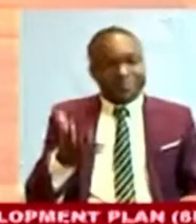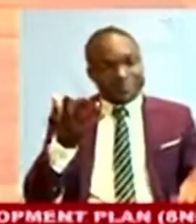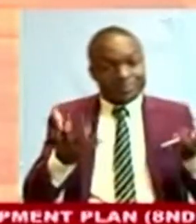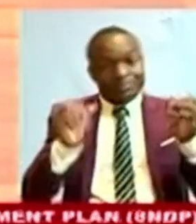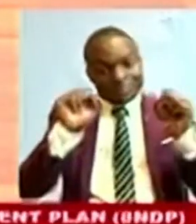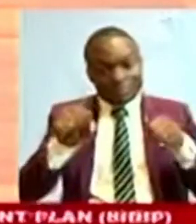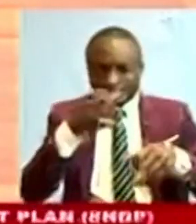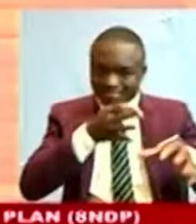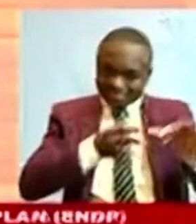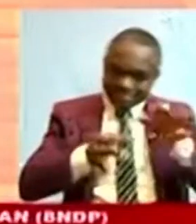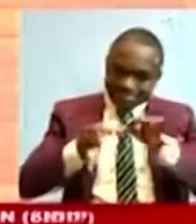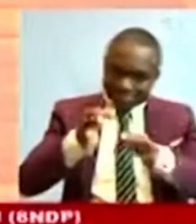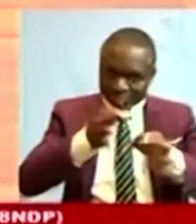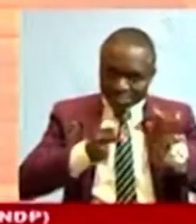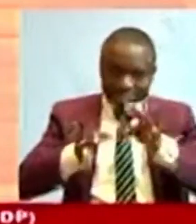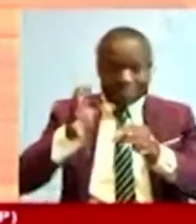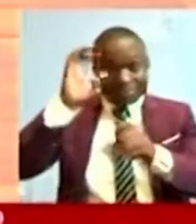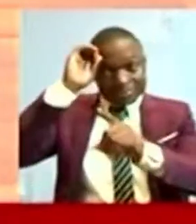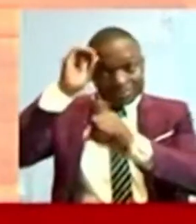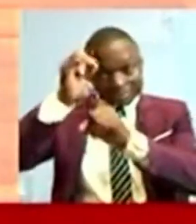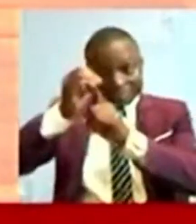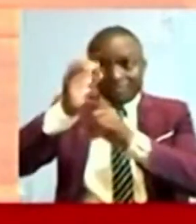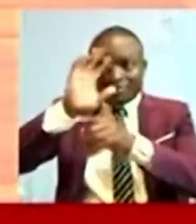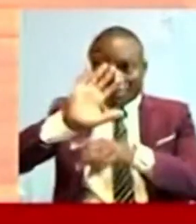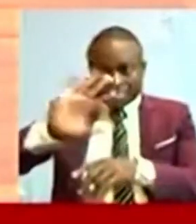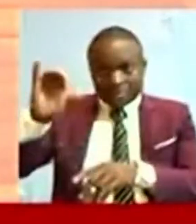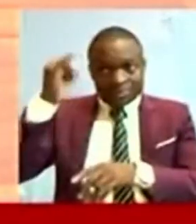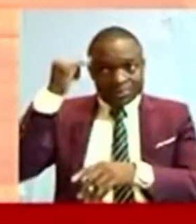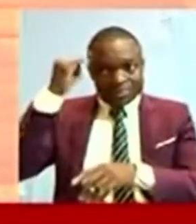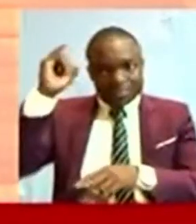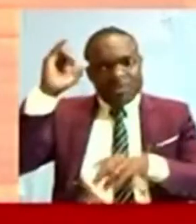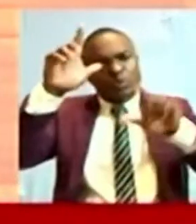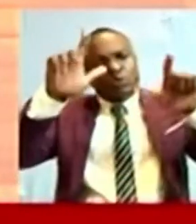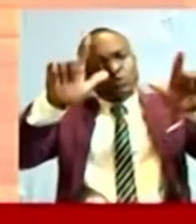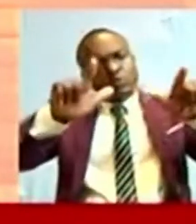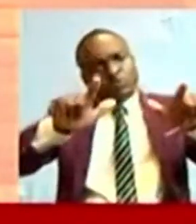justify. The targets, in my view, are too low,